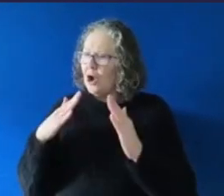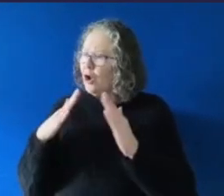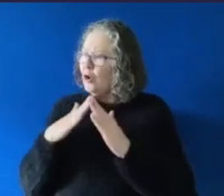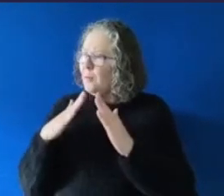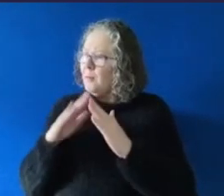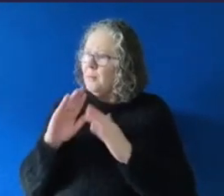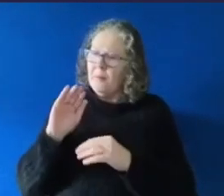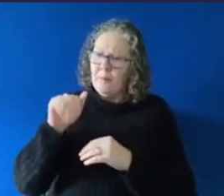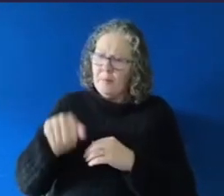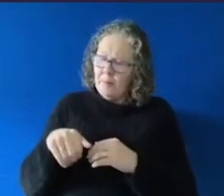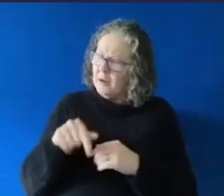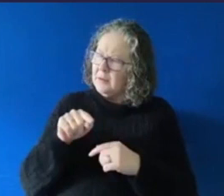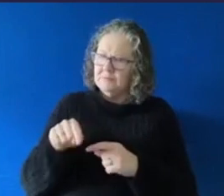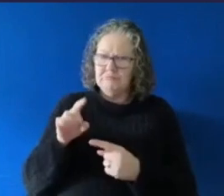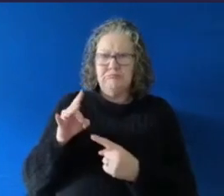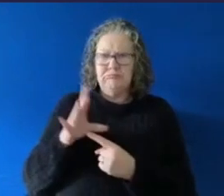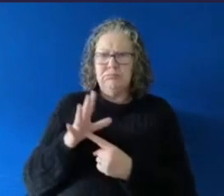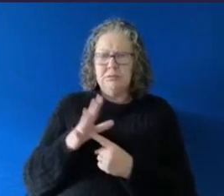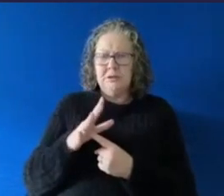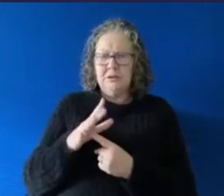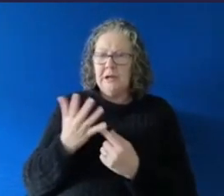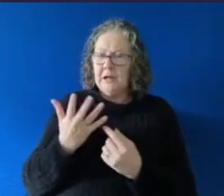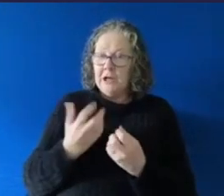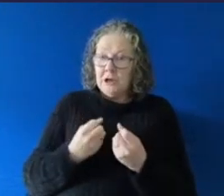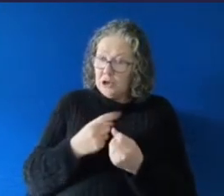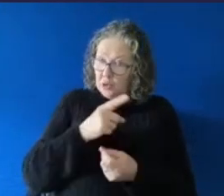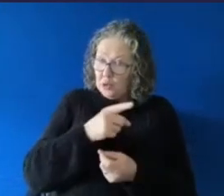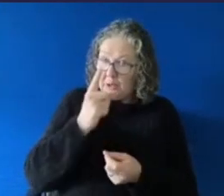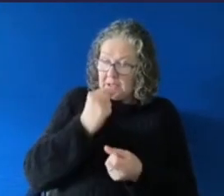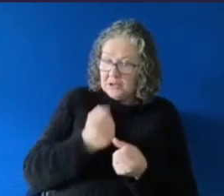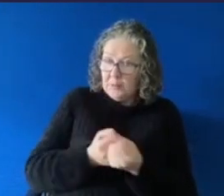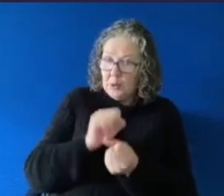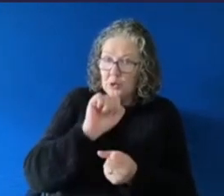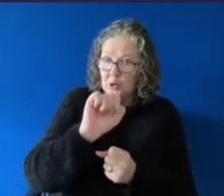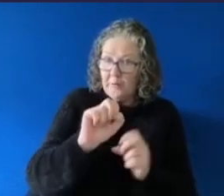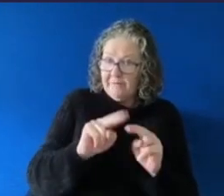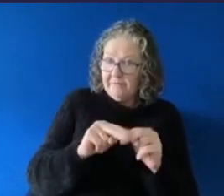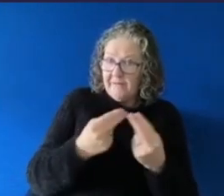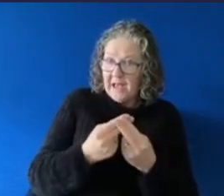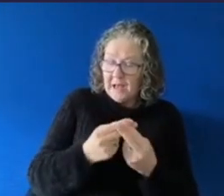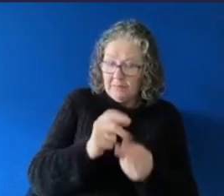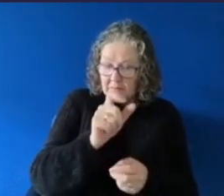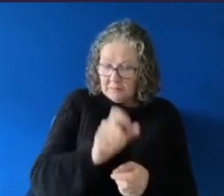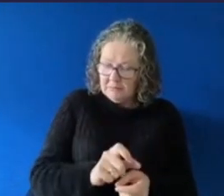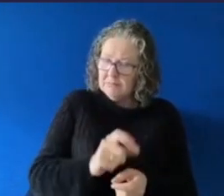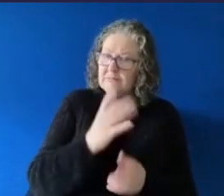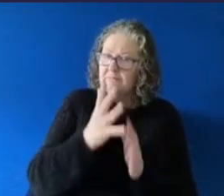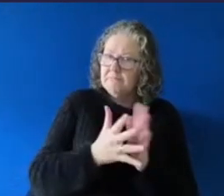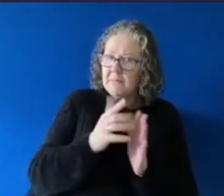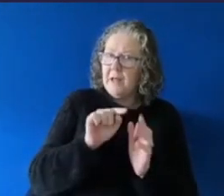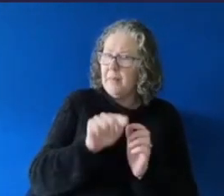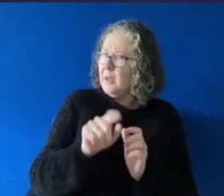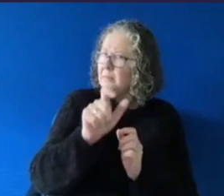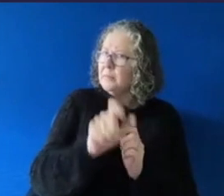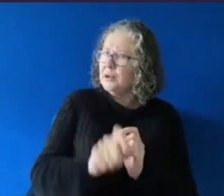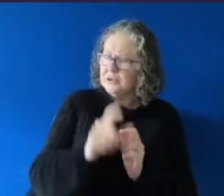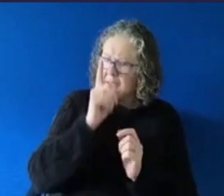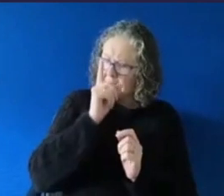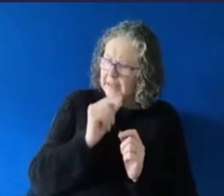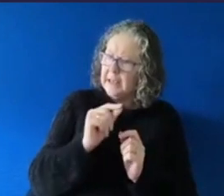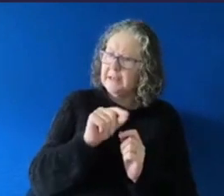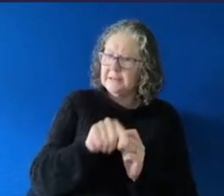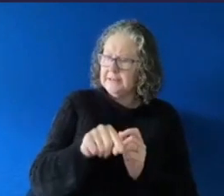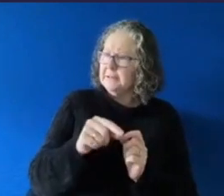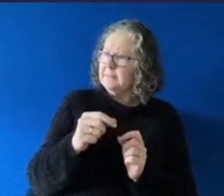person. Supporting your family member to have and make home is an act of faith in a person's abilities to make